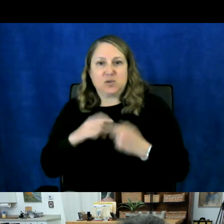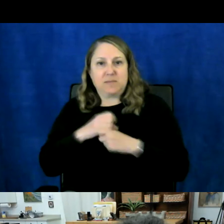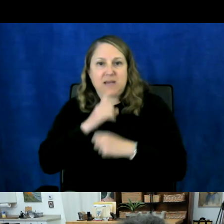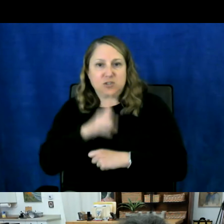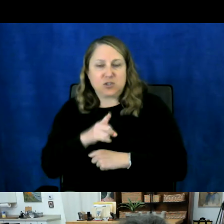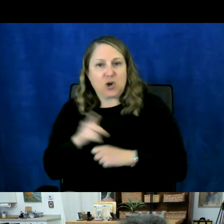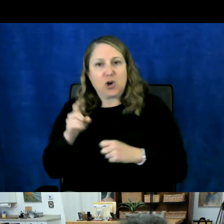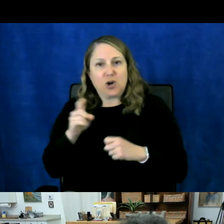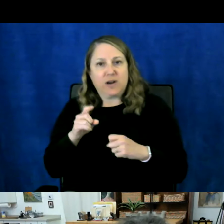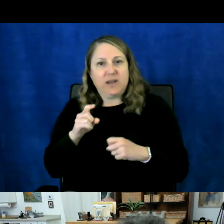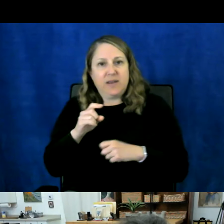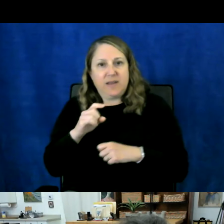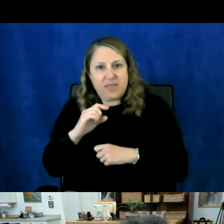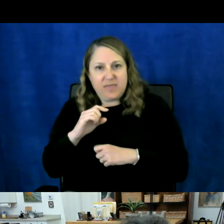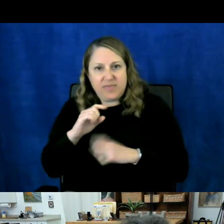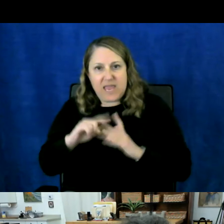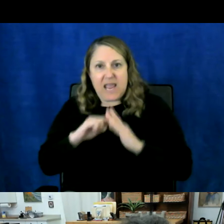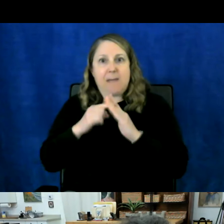implementation of the proposed new